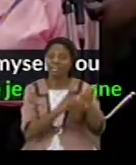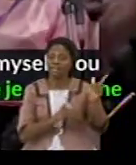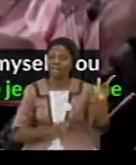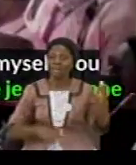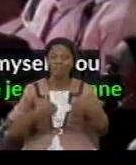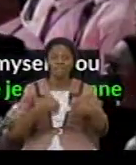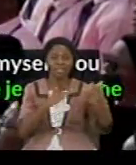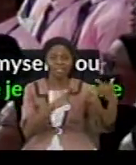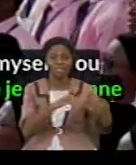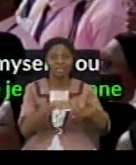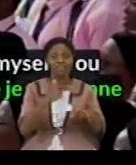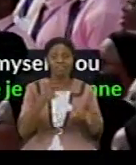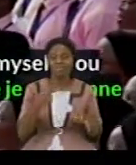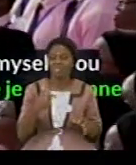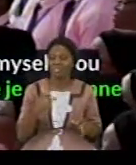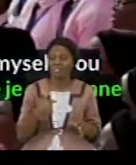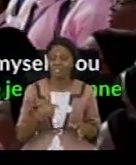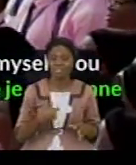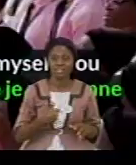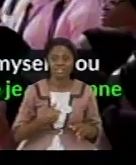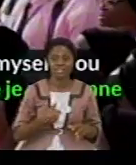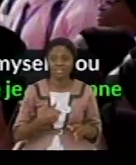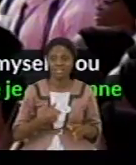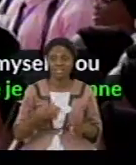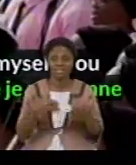mercy on me.